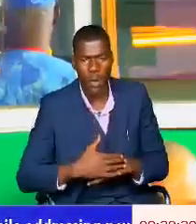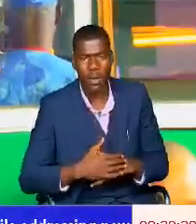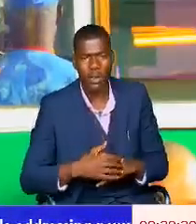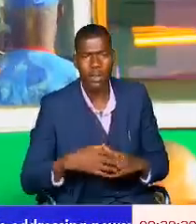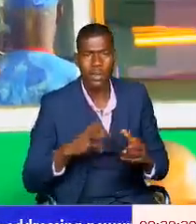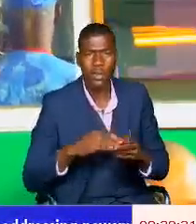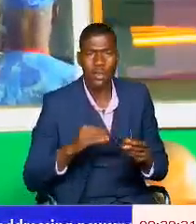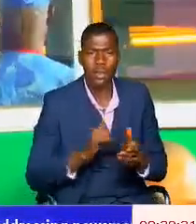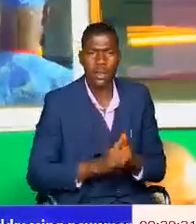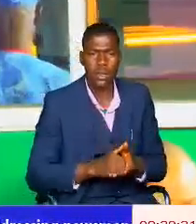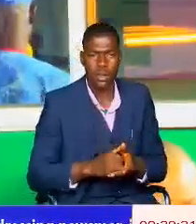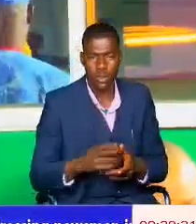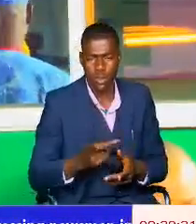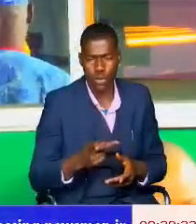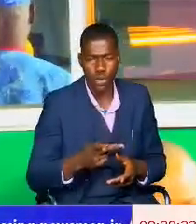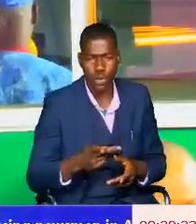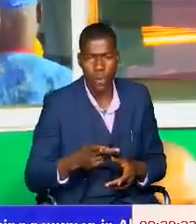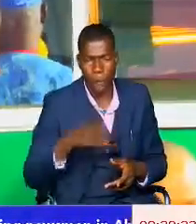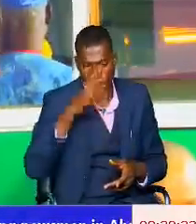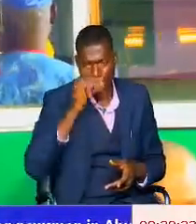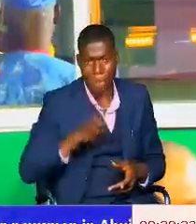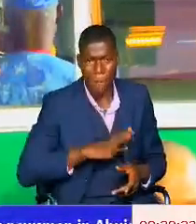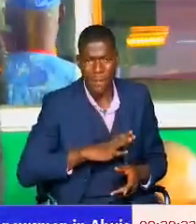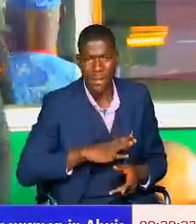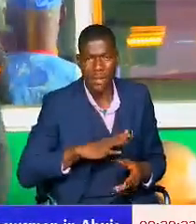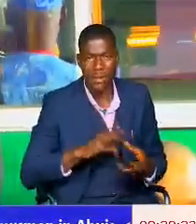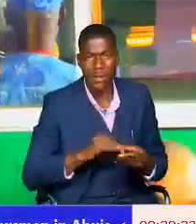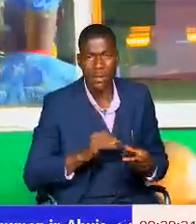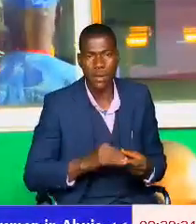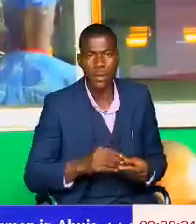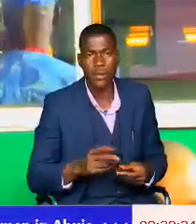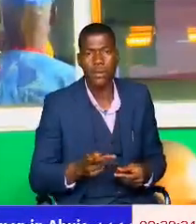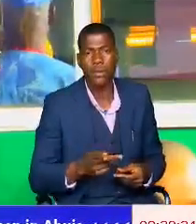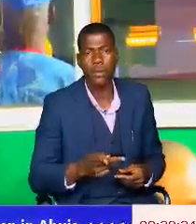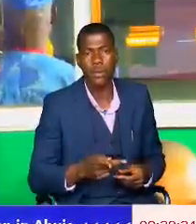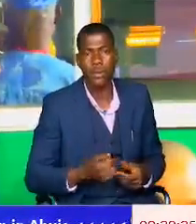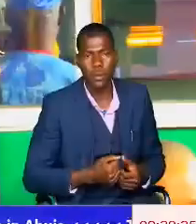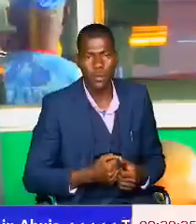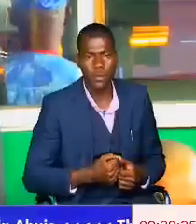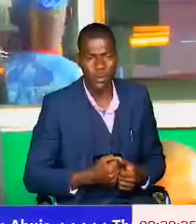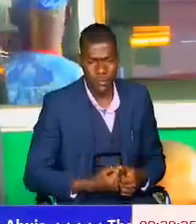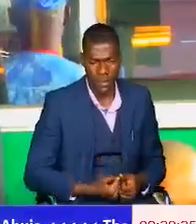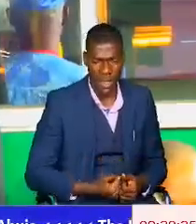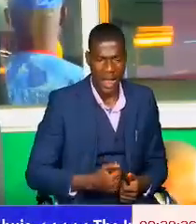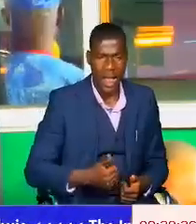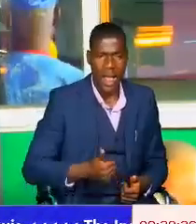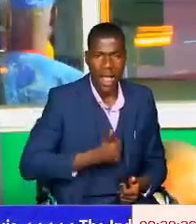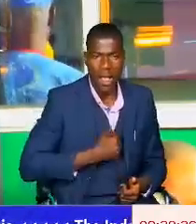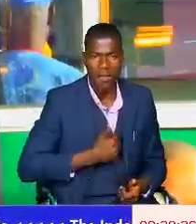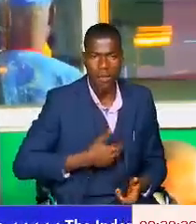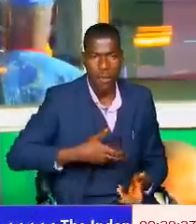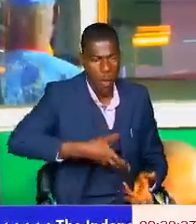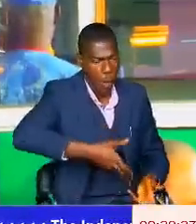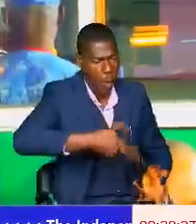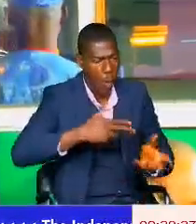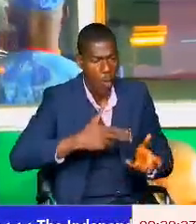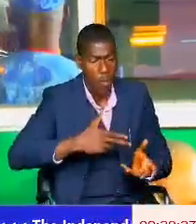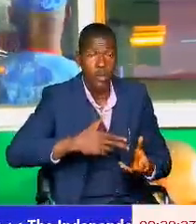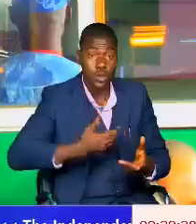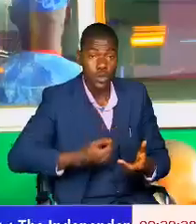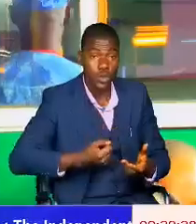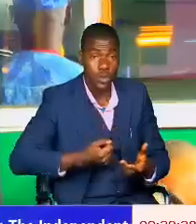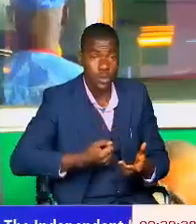men they met inside the taxi cab were found with two cartoons. one with containing files, office